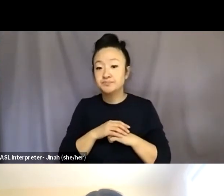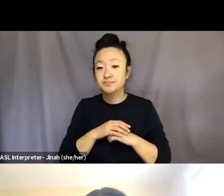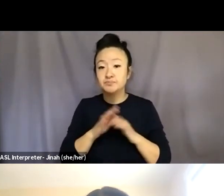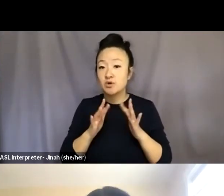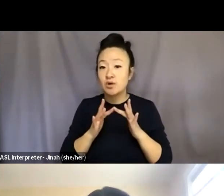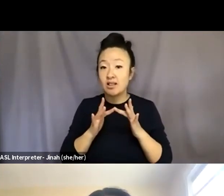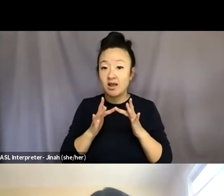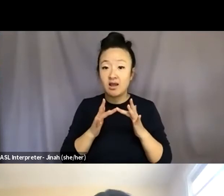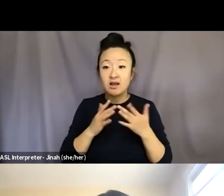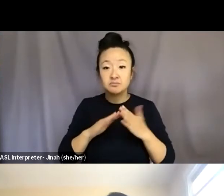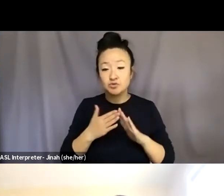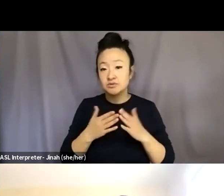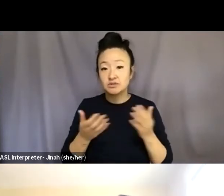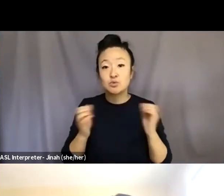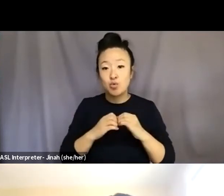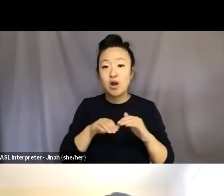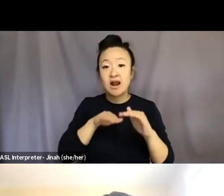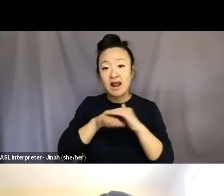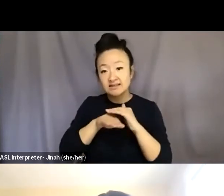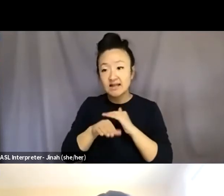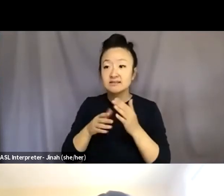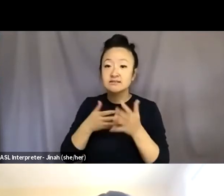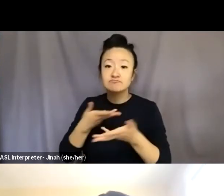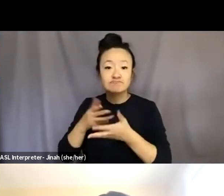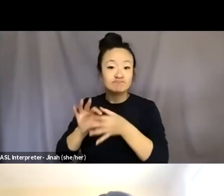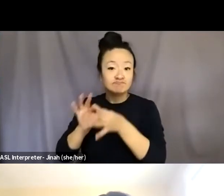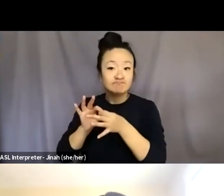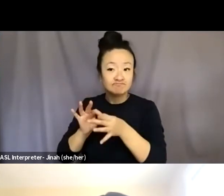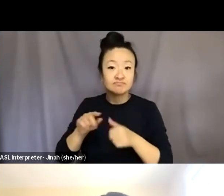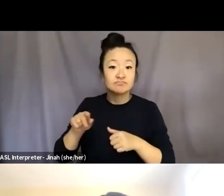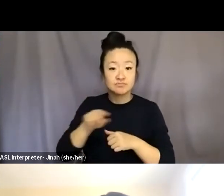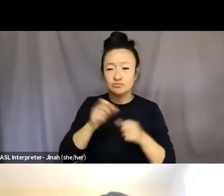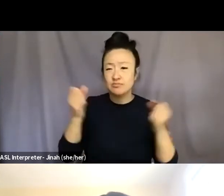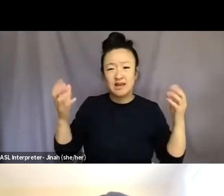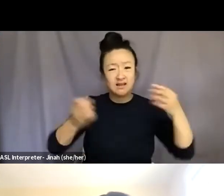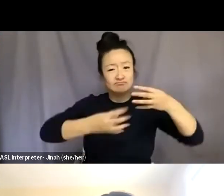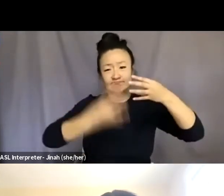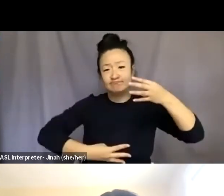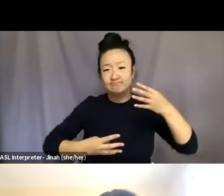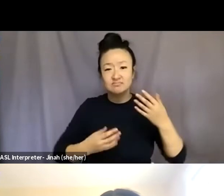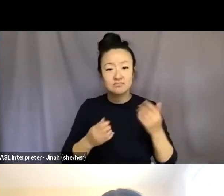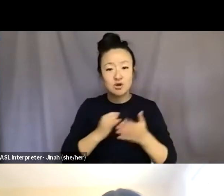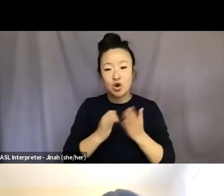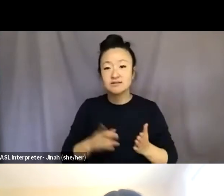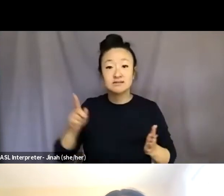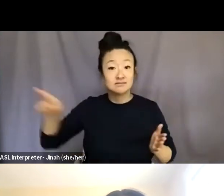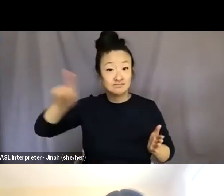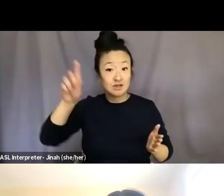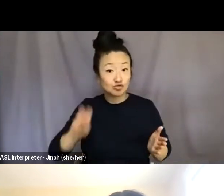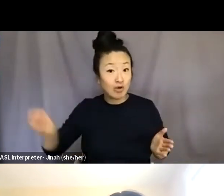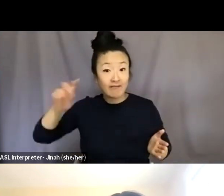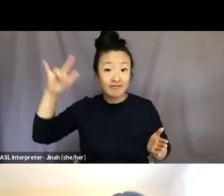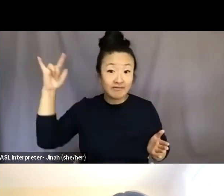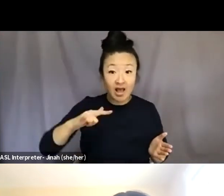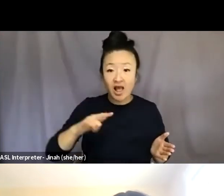online, and there's more accessibility to lots of artists, and they don't have to travel by air.